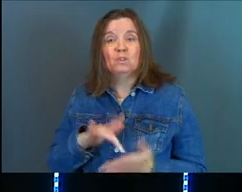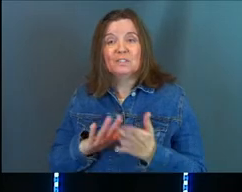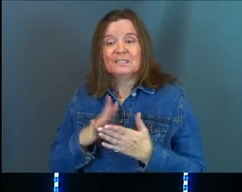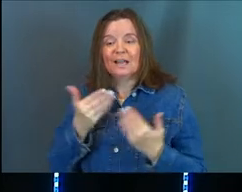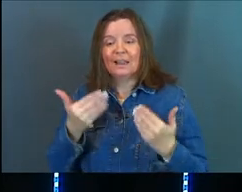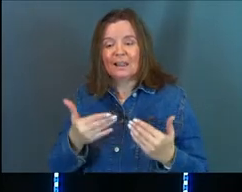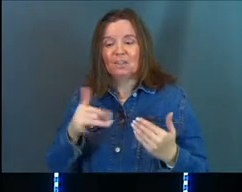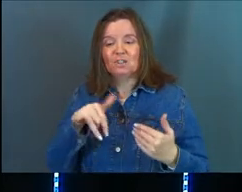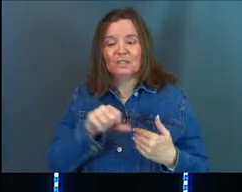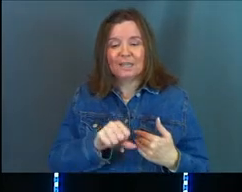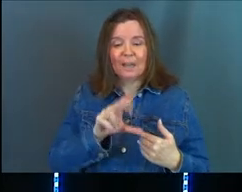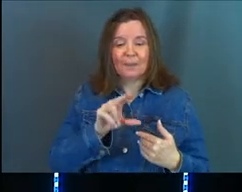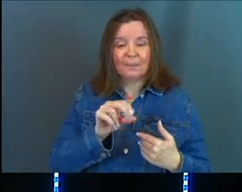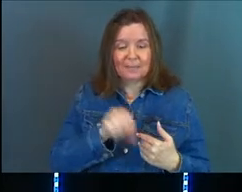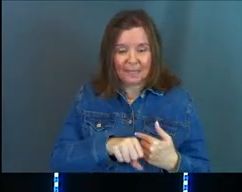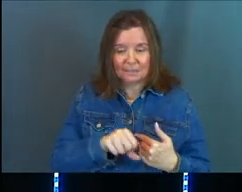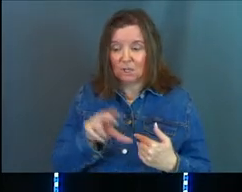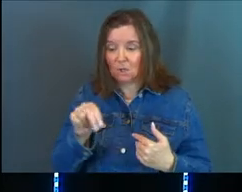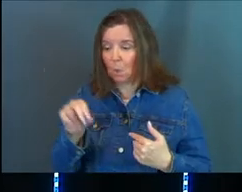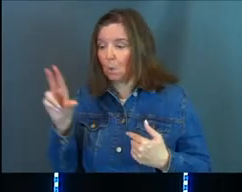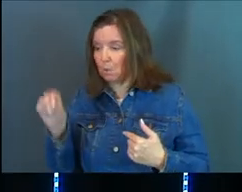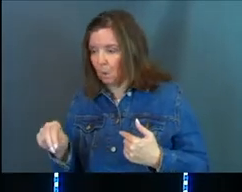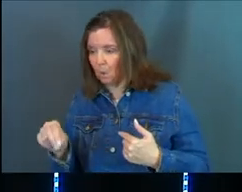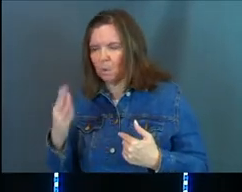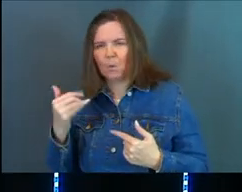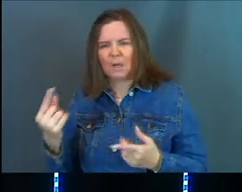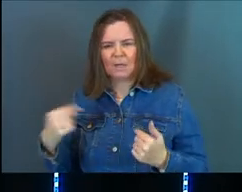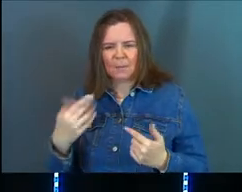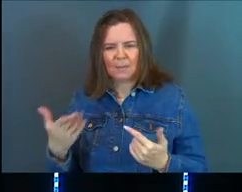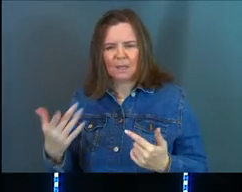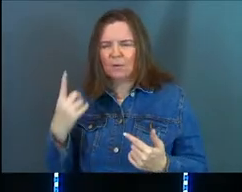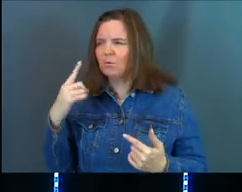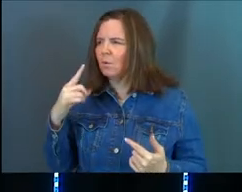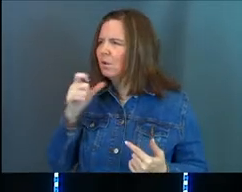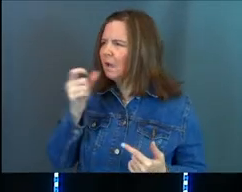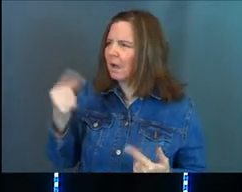Jesus said, let your yes be yes and your no be no. So why aren't you going to come to the thing?